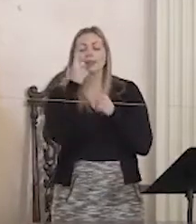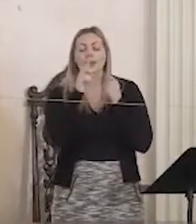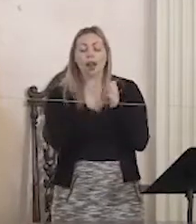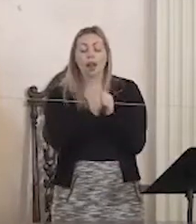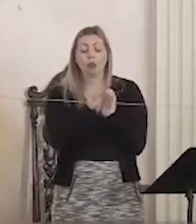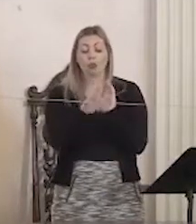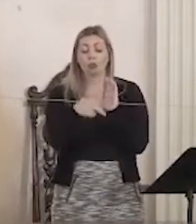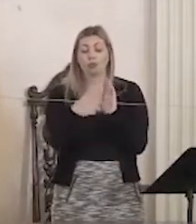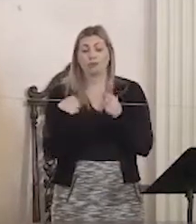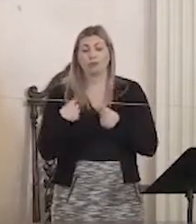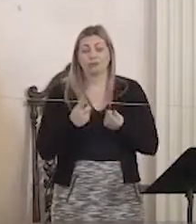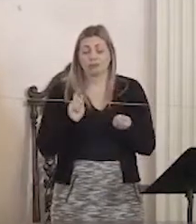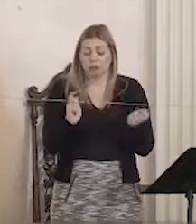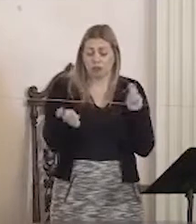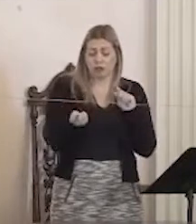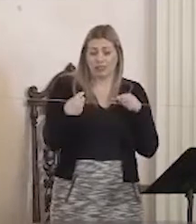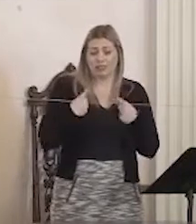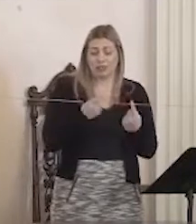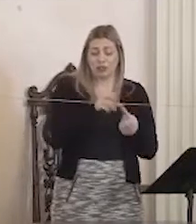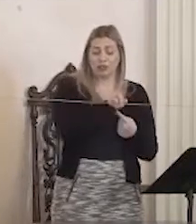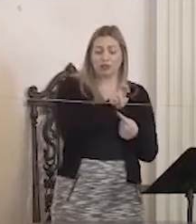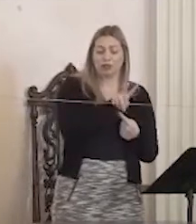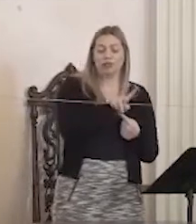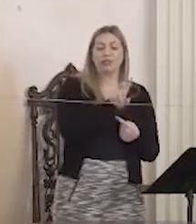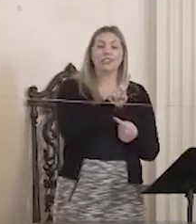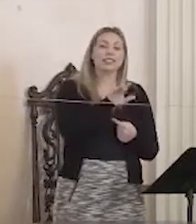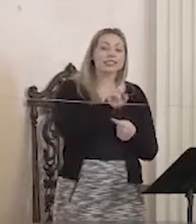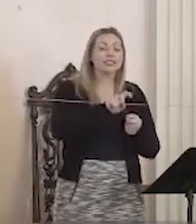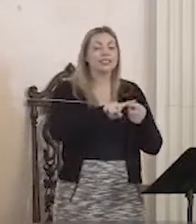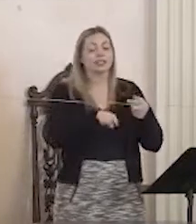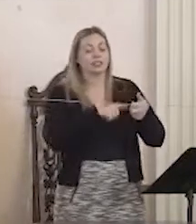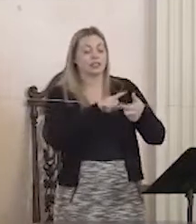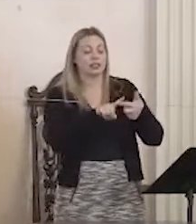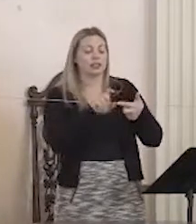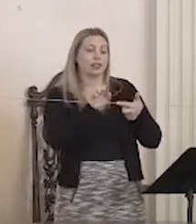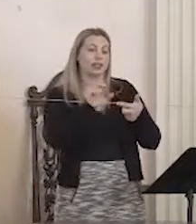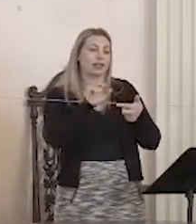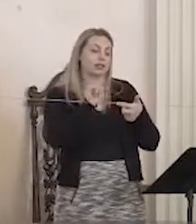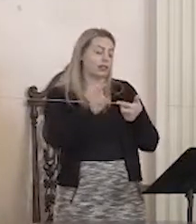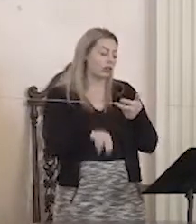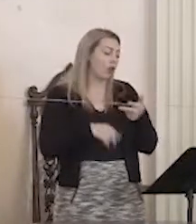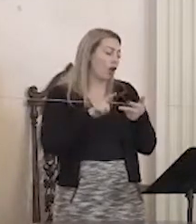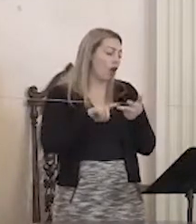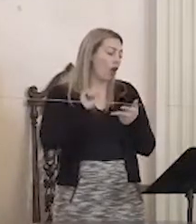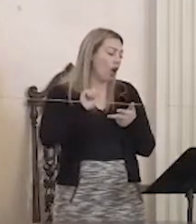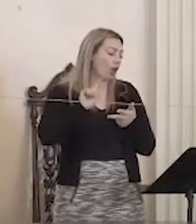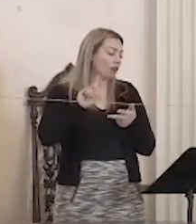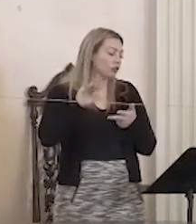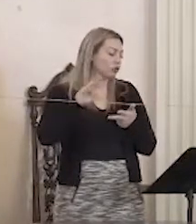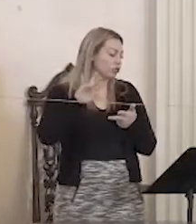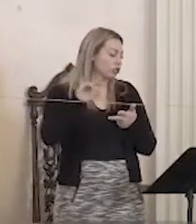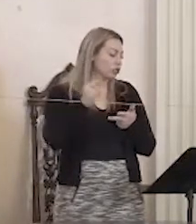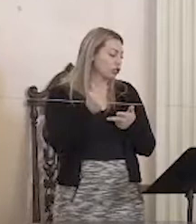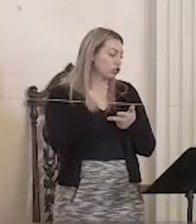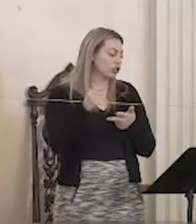has changed since the Reverends Davies, Eaton, Aldrich, and Hardy's occupied it.